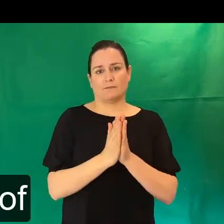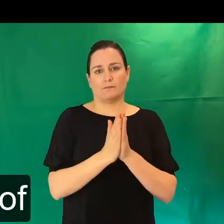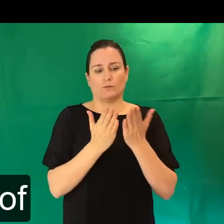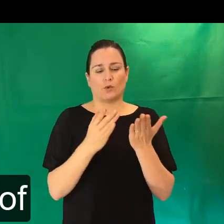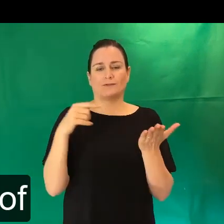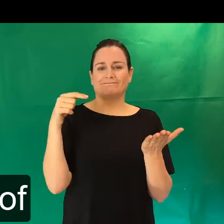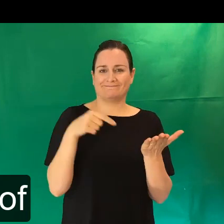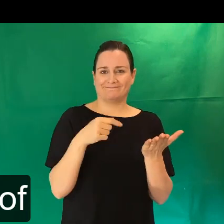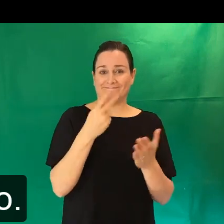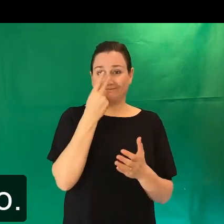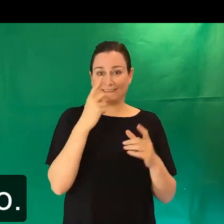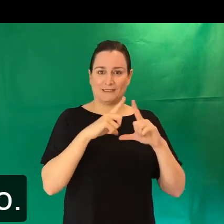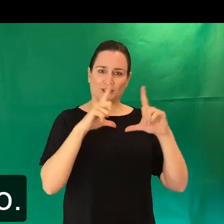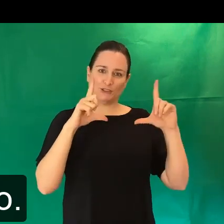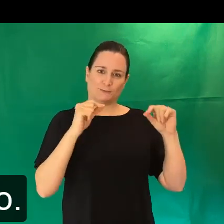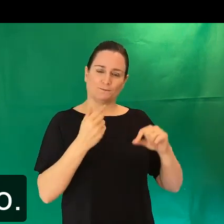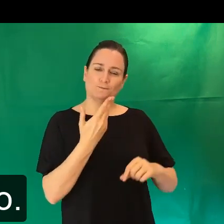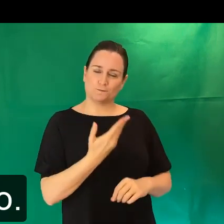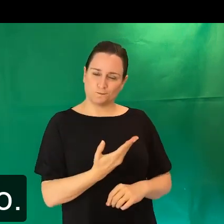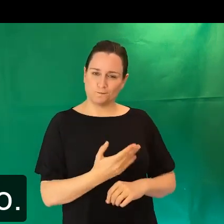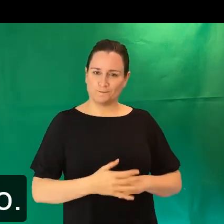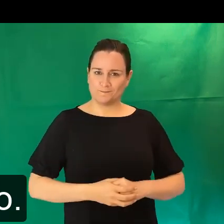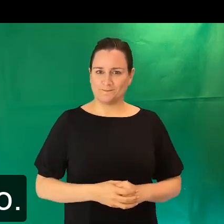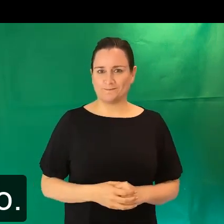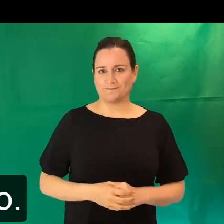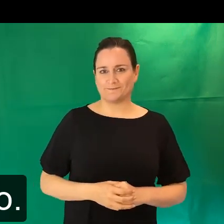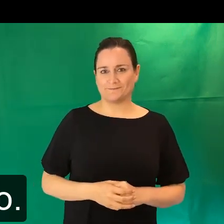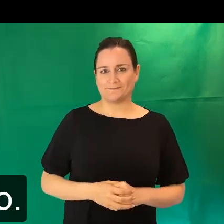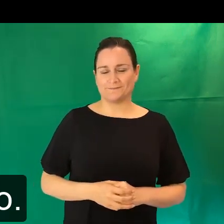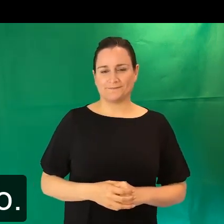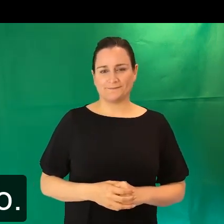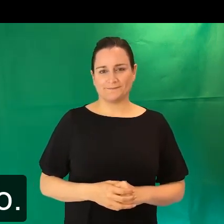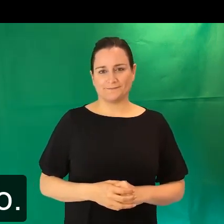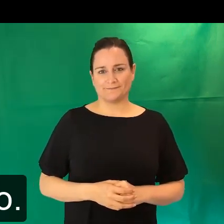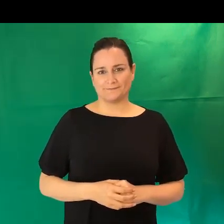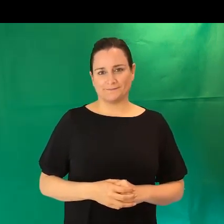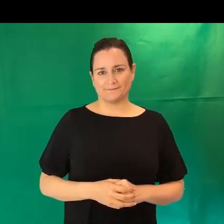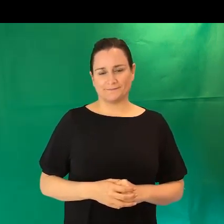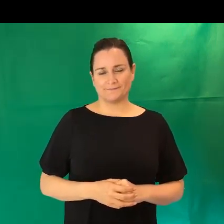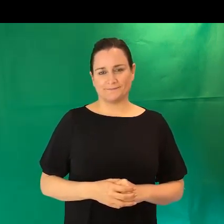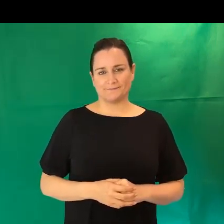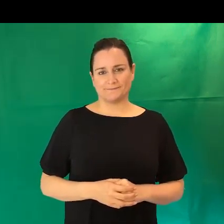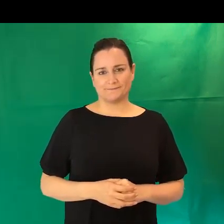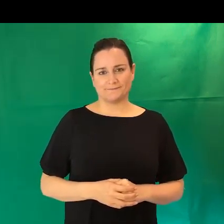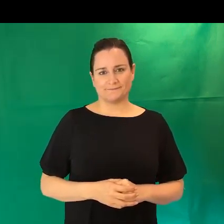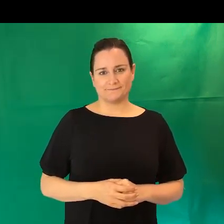textbook, The Linguistics of Sign Language, which you can refer to.